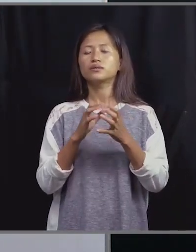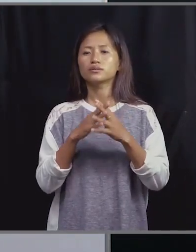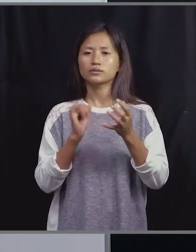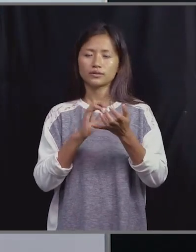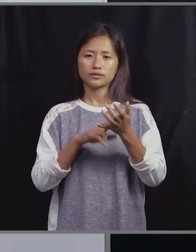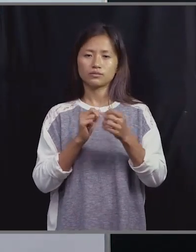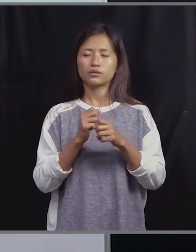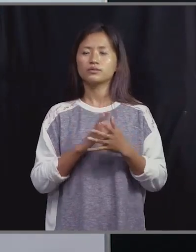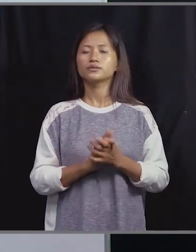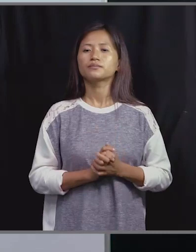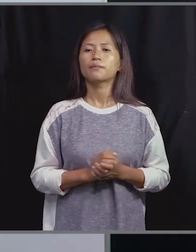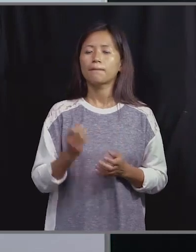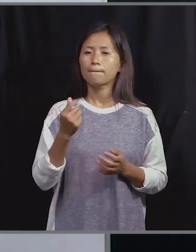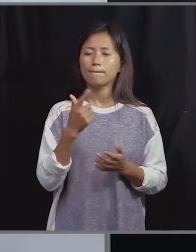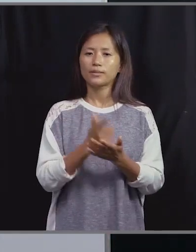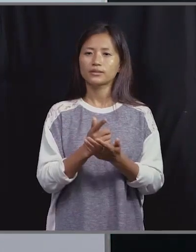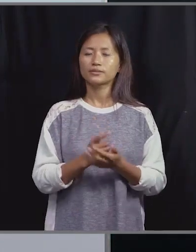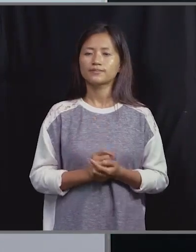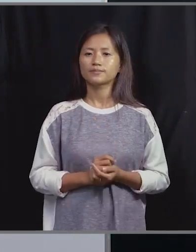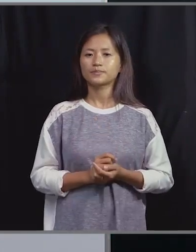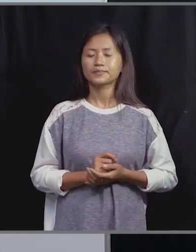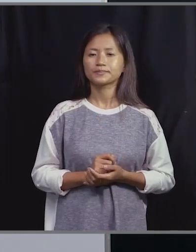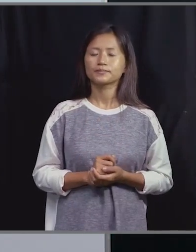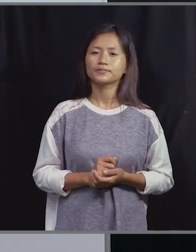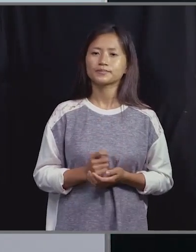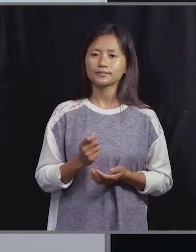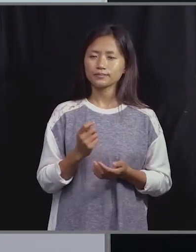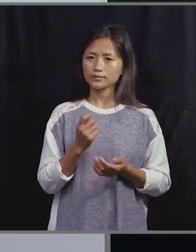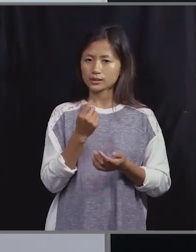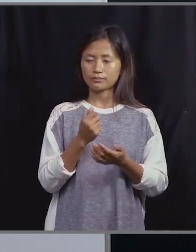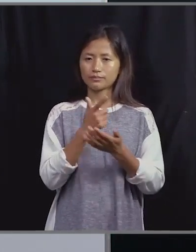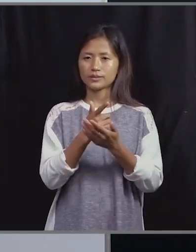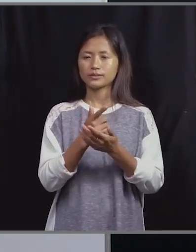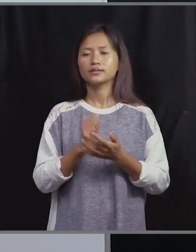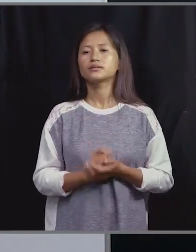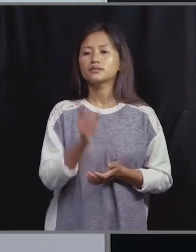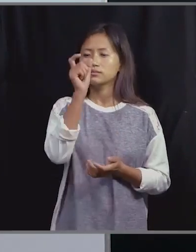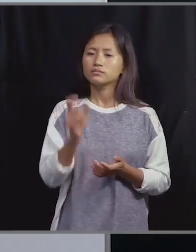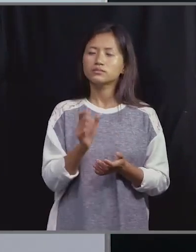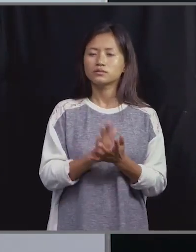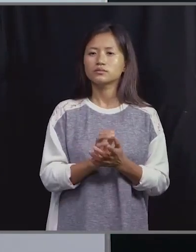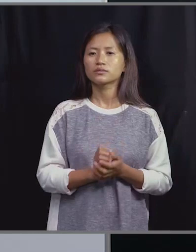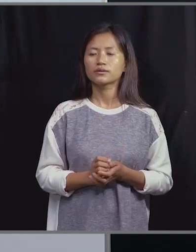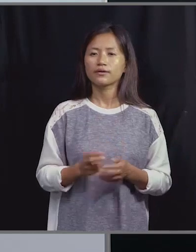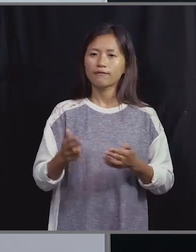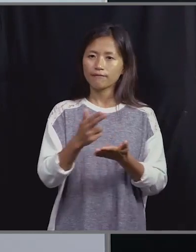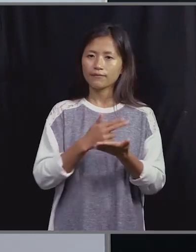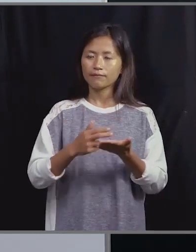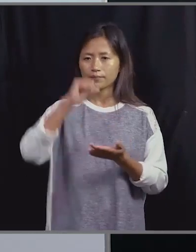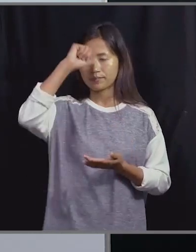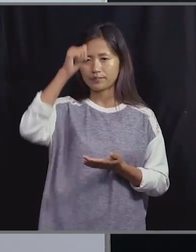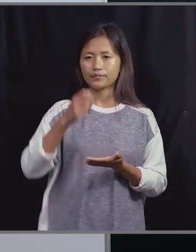is the first point. The next point is that the moneylenders, they exploited the Indian farmers, popularly known